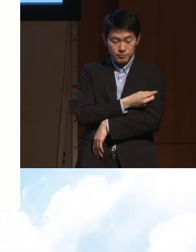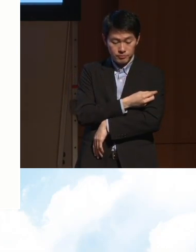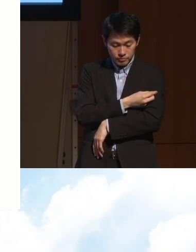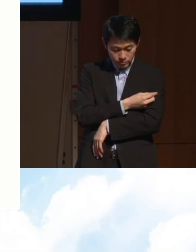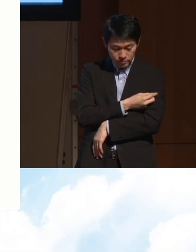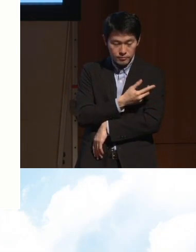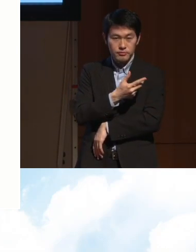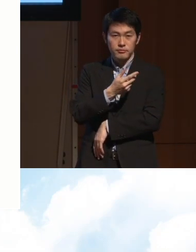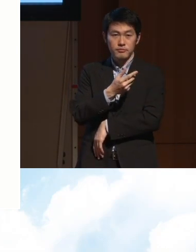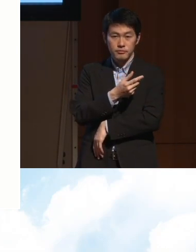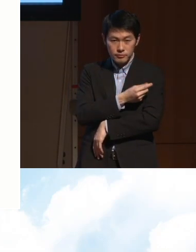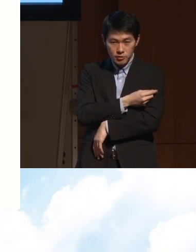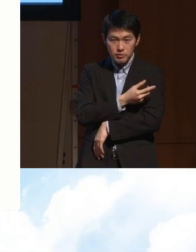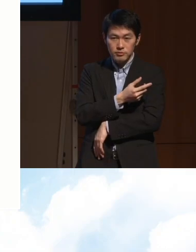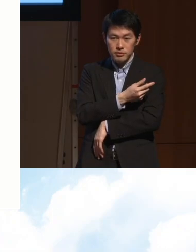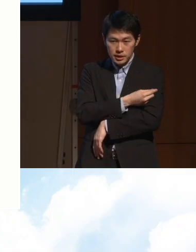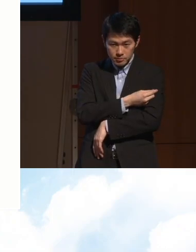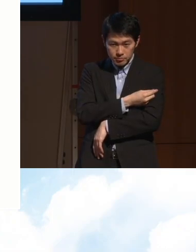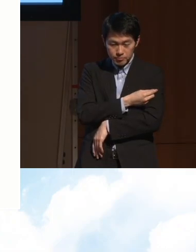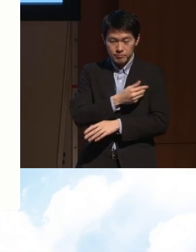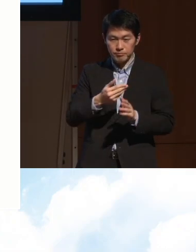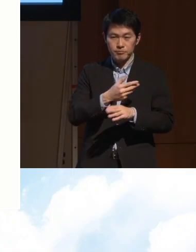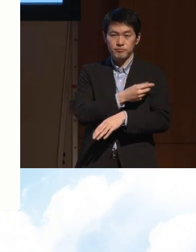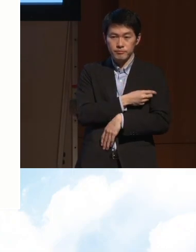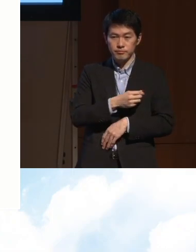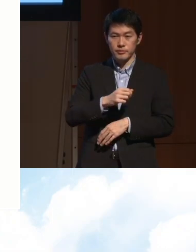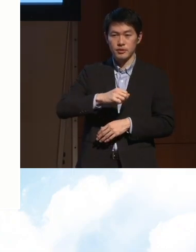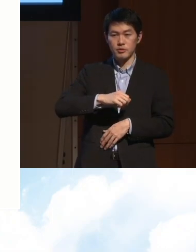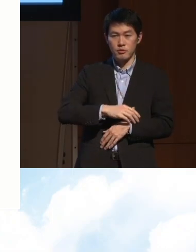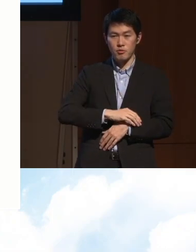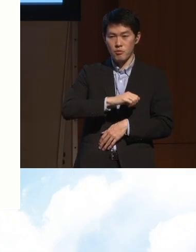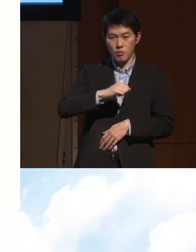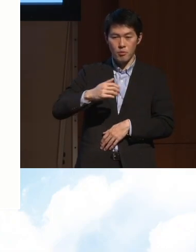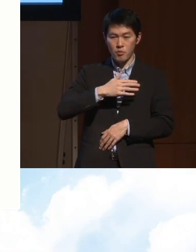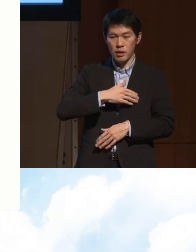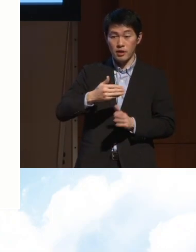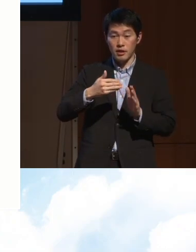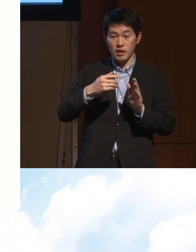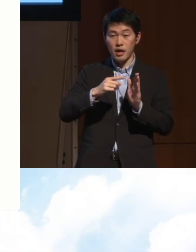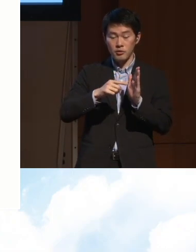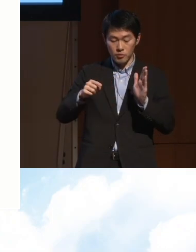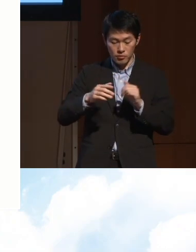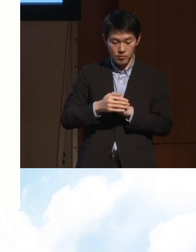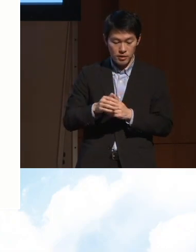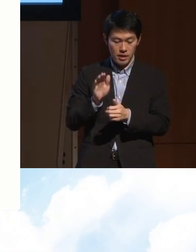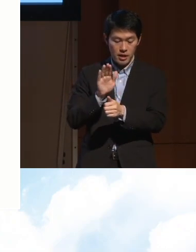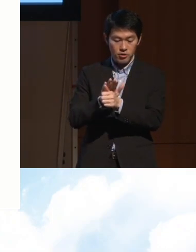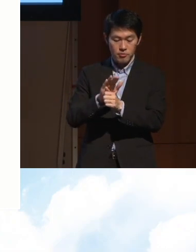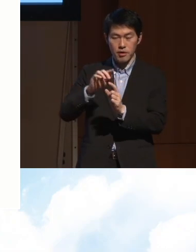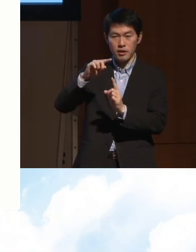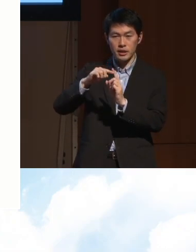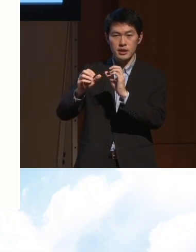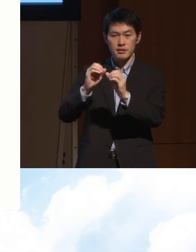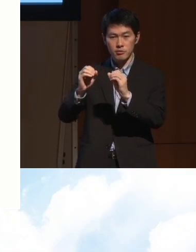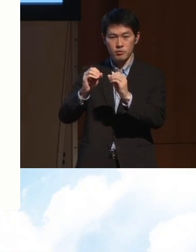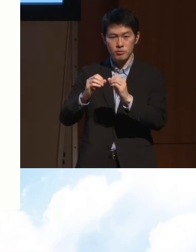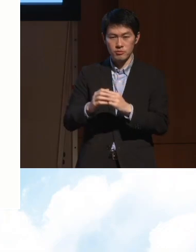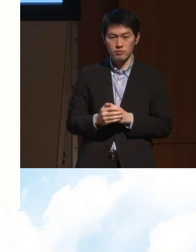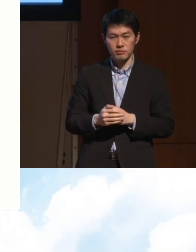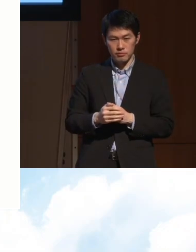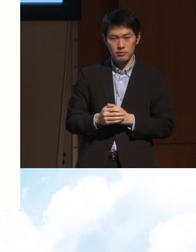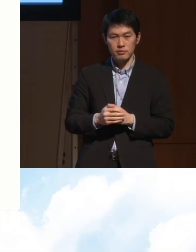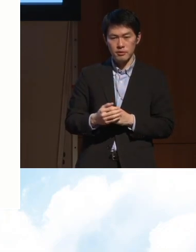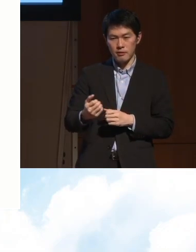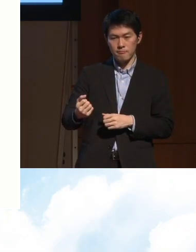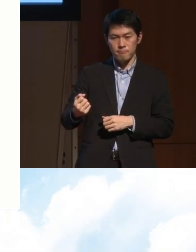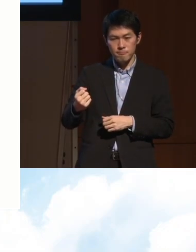with enhanced helper T cell responses. In the right panel, they developed a post-fusion HA antigen to